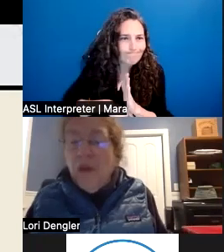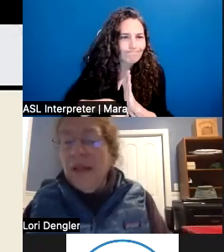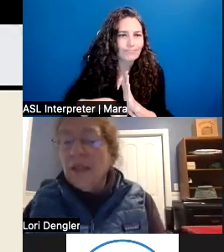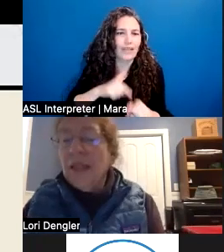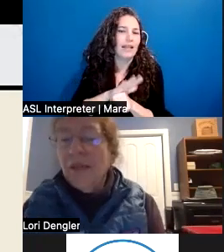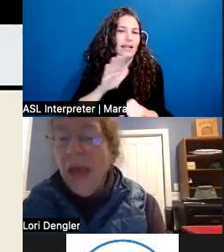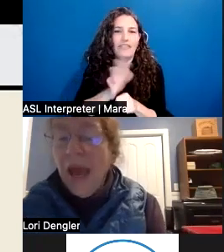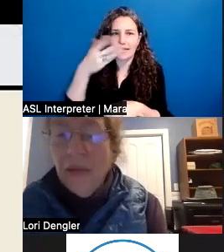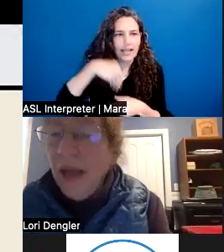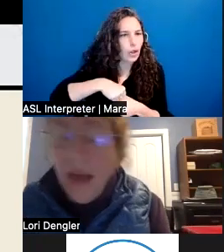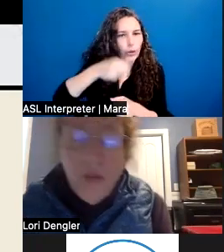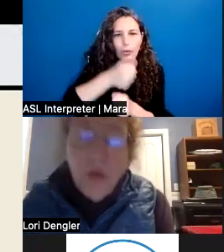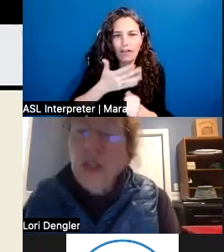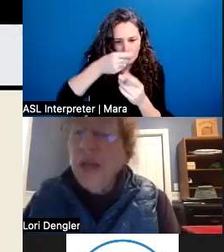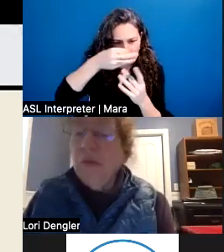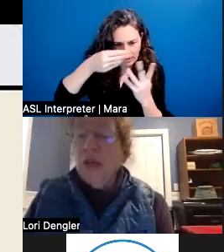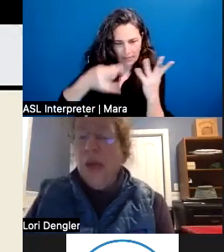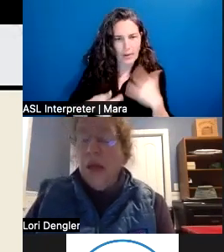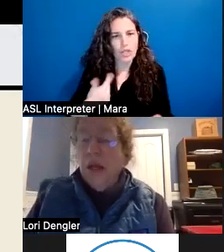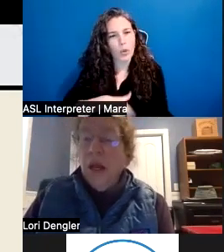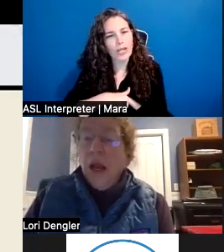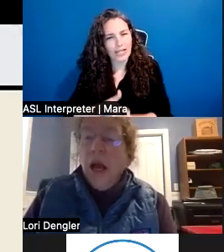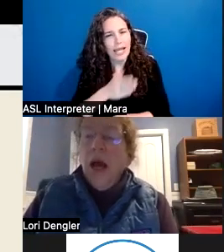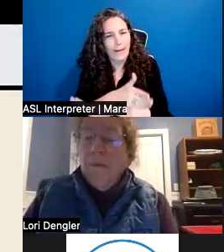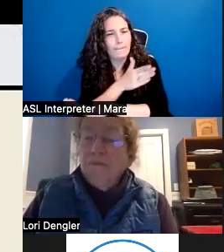particularly for events like that have no tsunami threat,